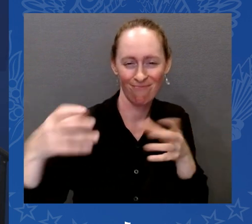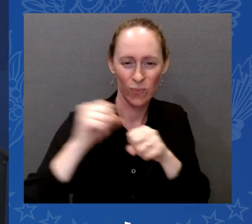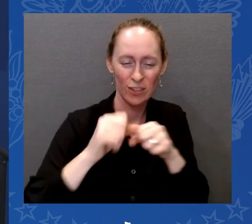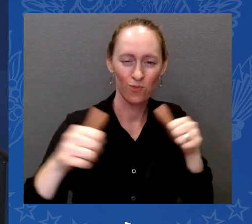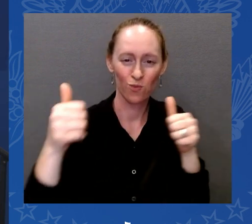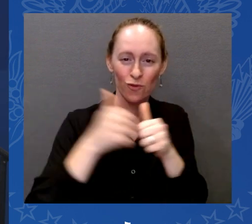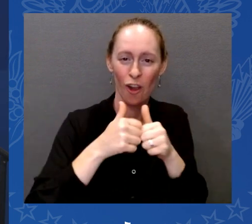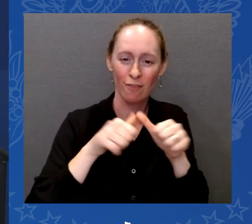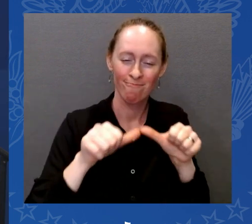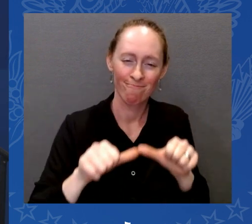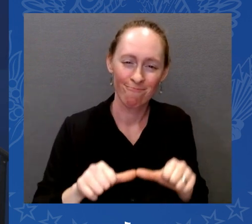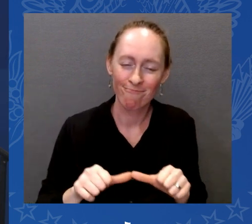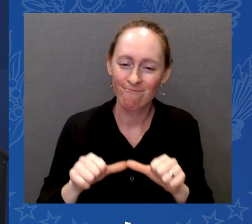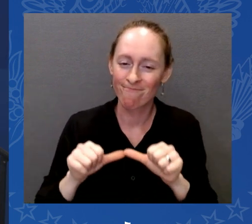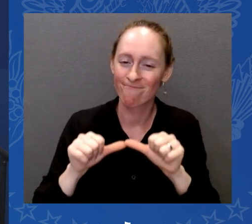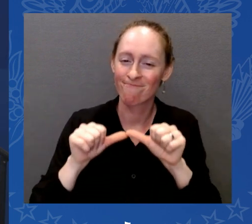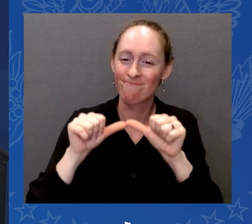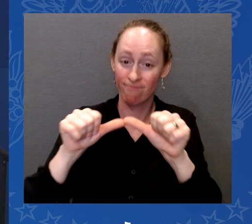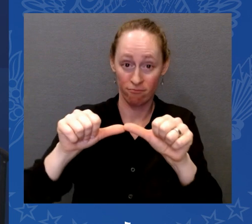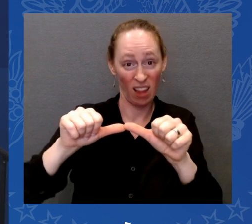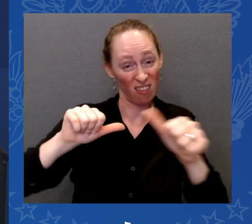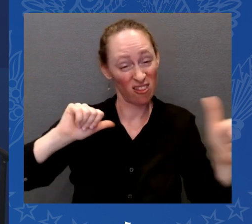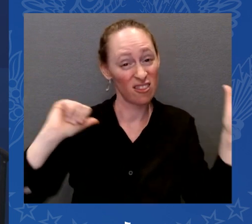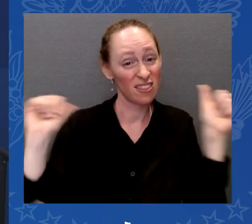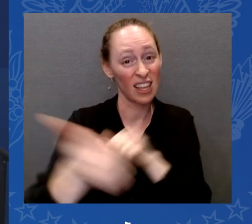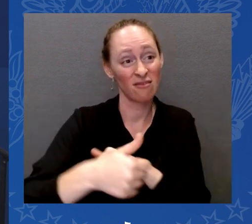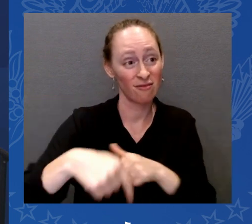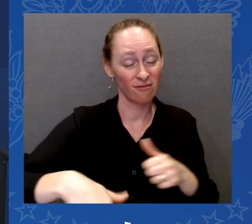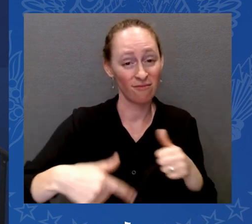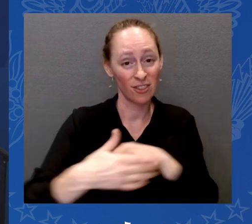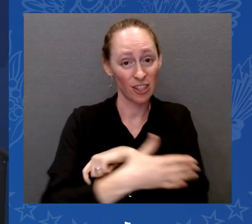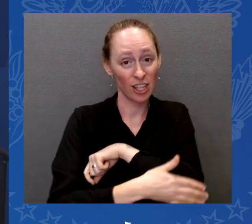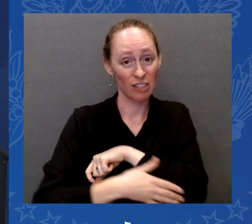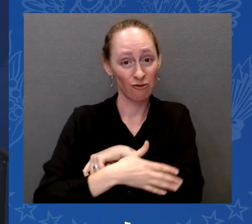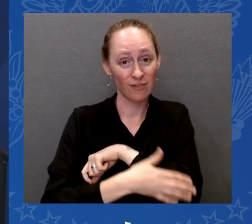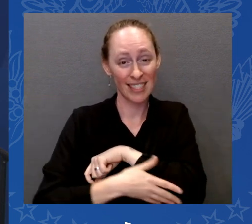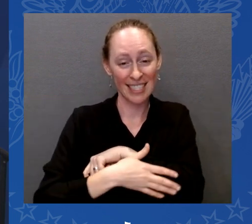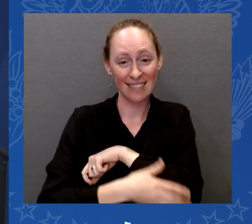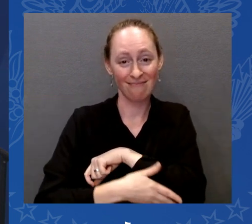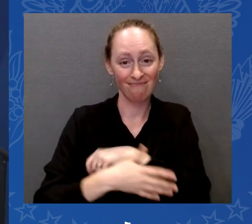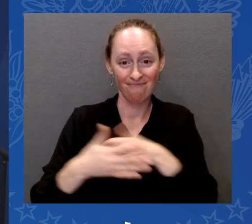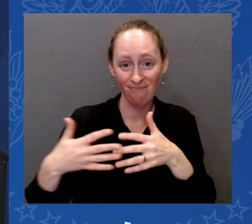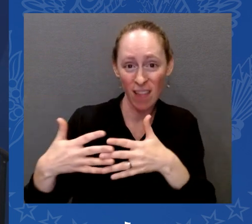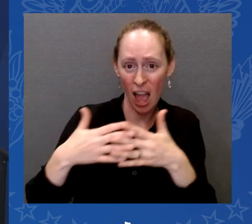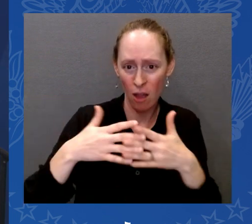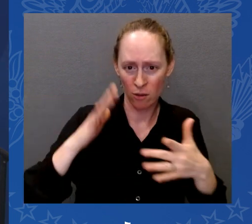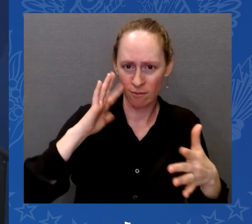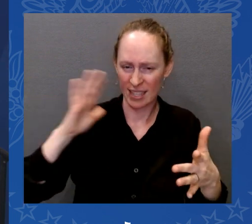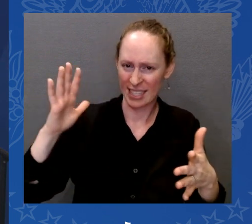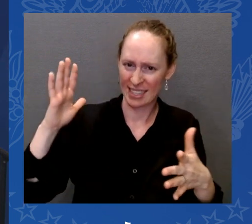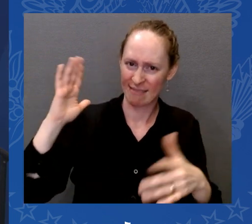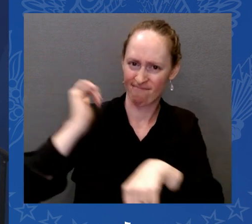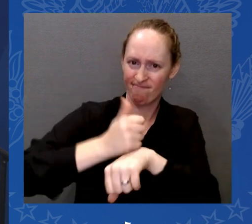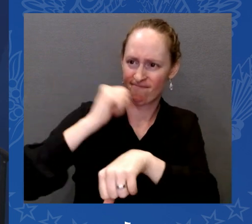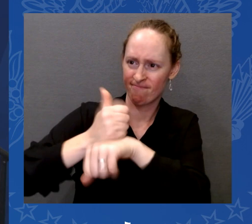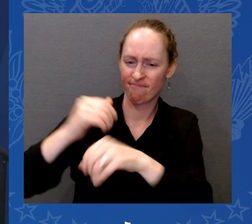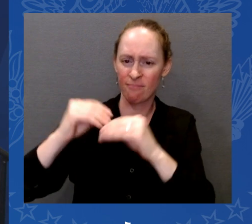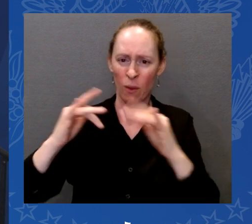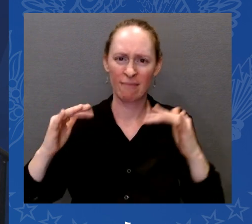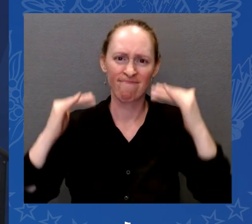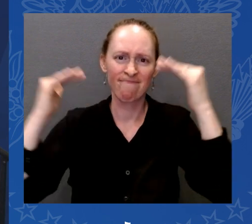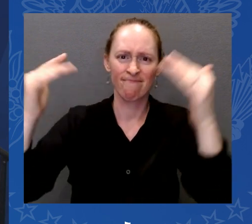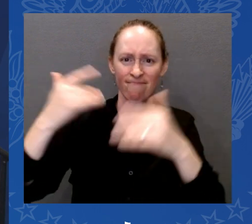world, driving a renaissance in advanced manufacturing, securing our future, and building technology solutions